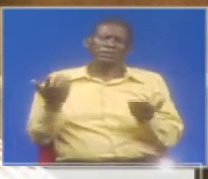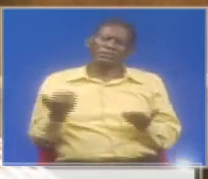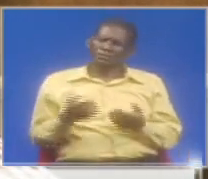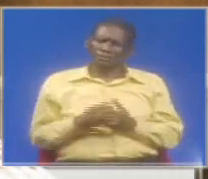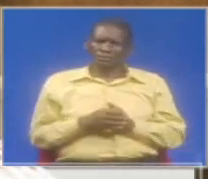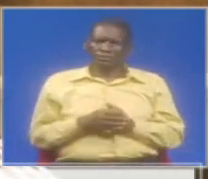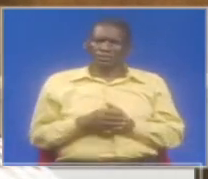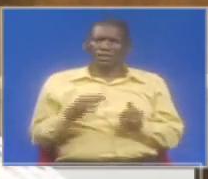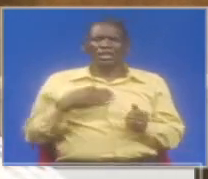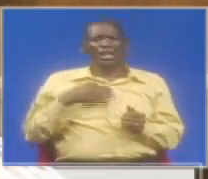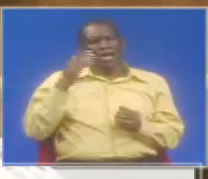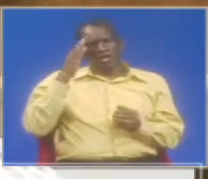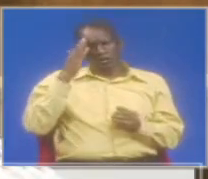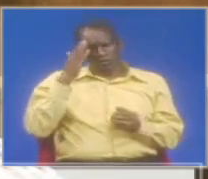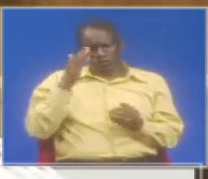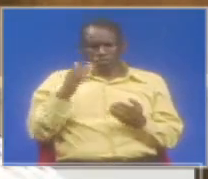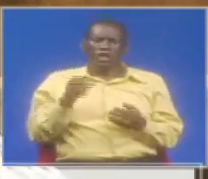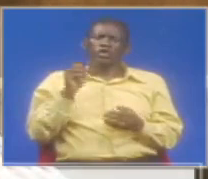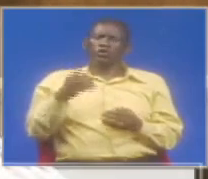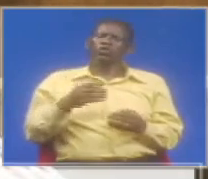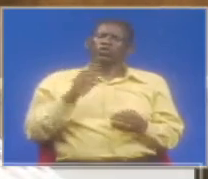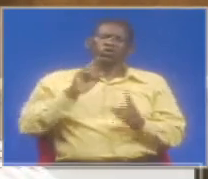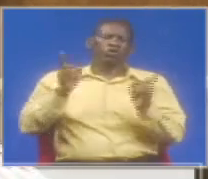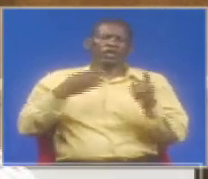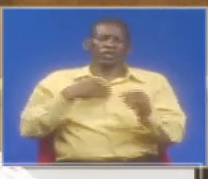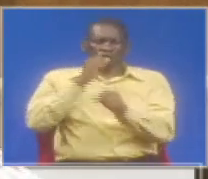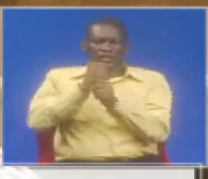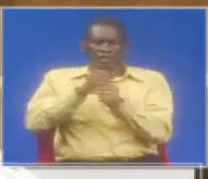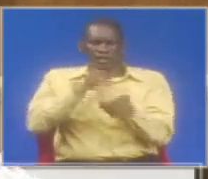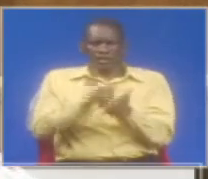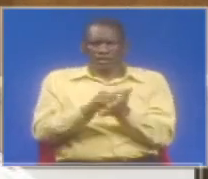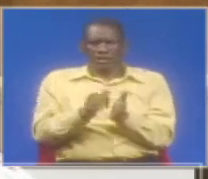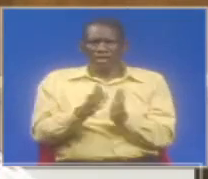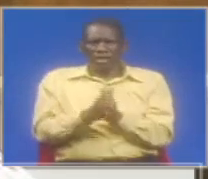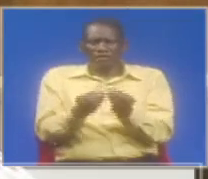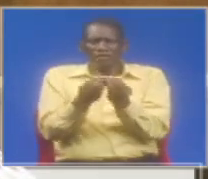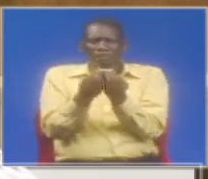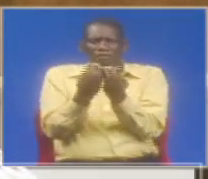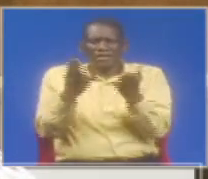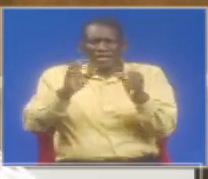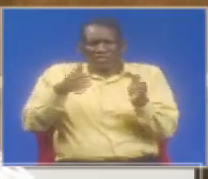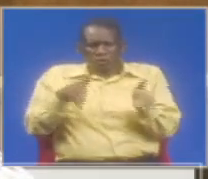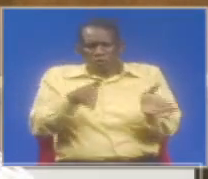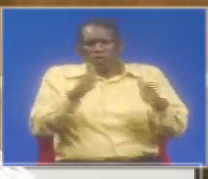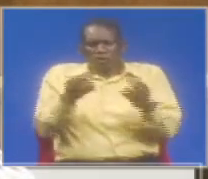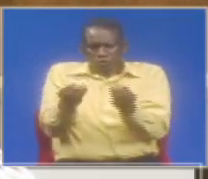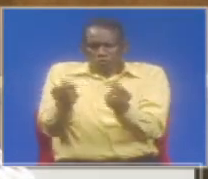I knew it would not have happened. And there were many ways to get around